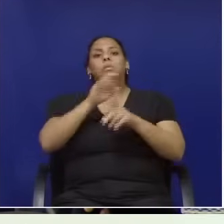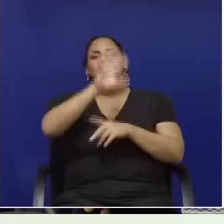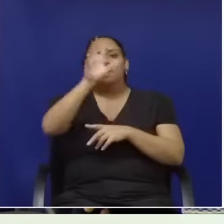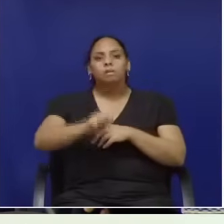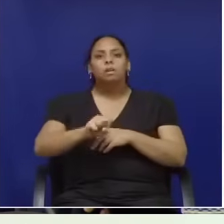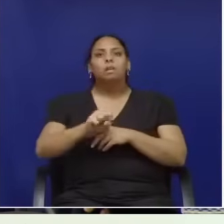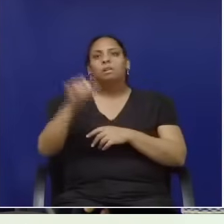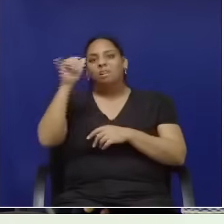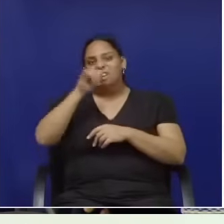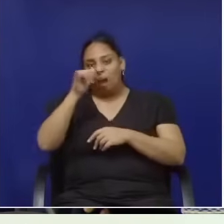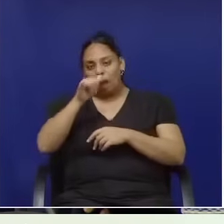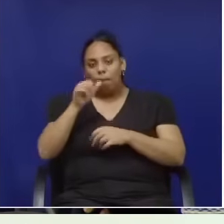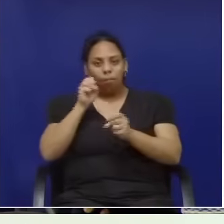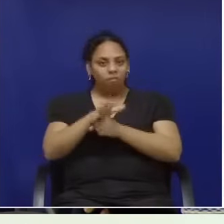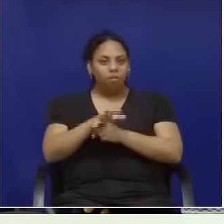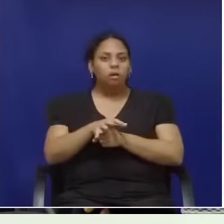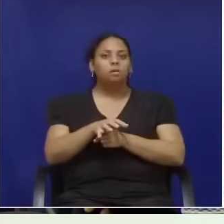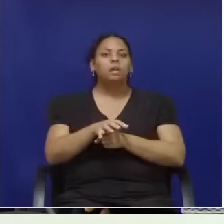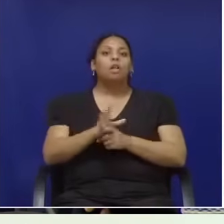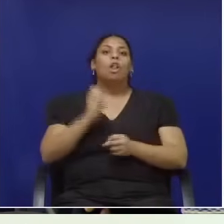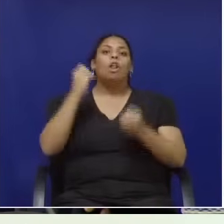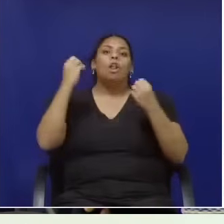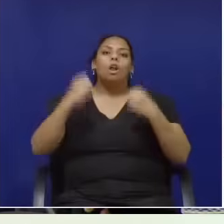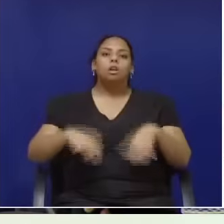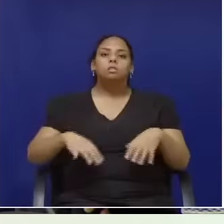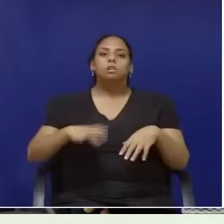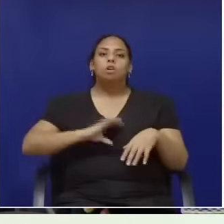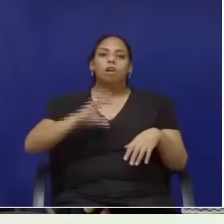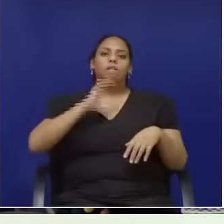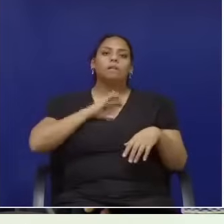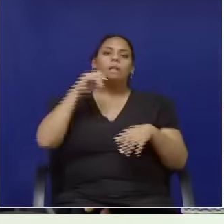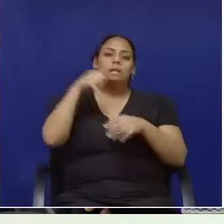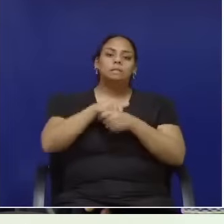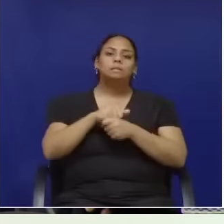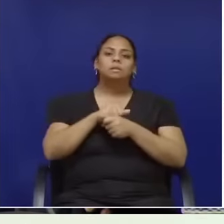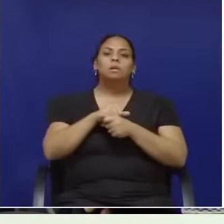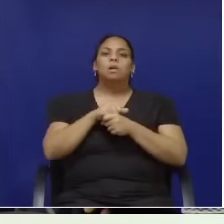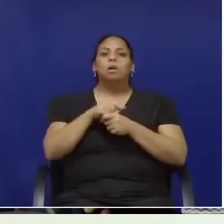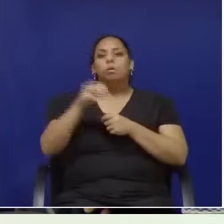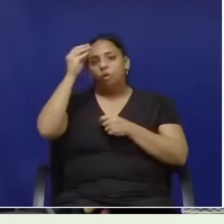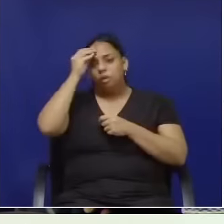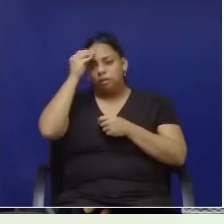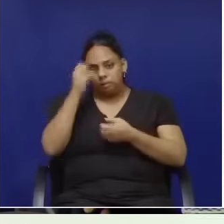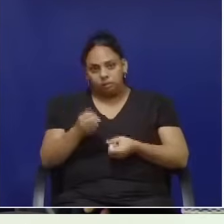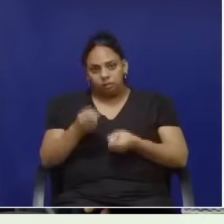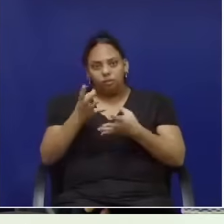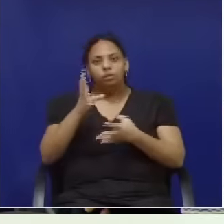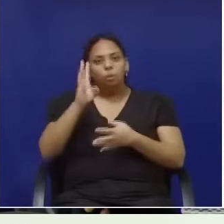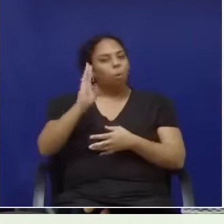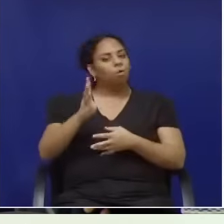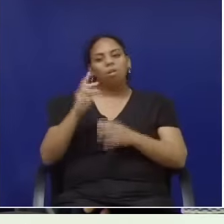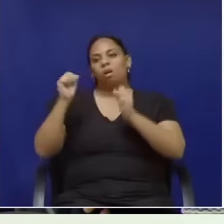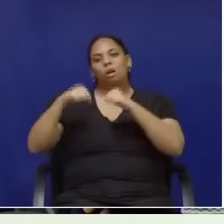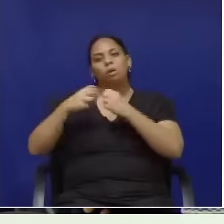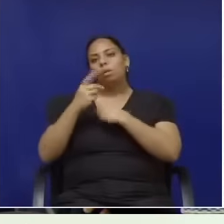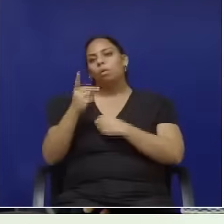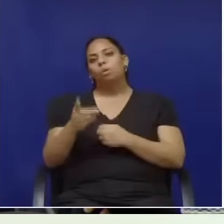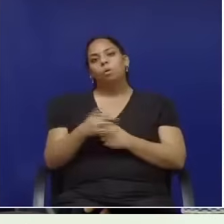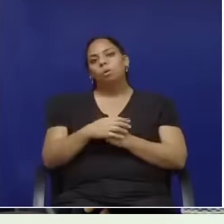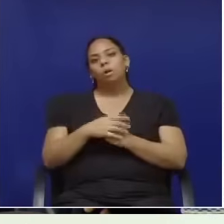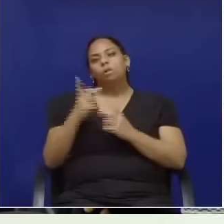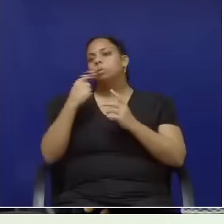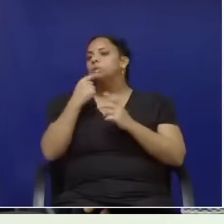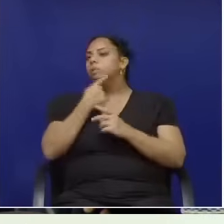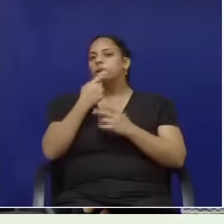crime today that have lost confidence in the South African police services is vastly going to disagree with what you said to us